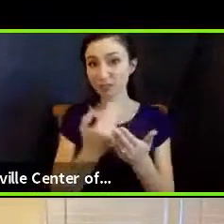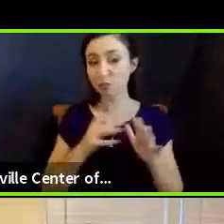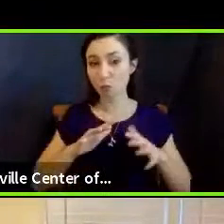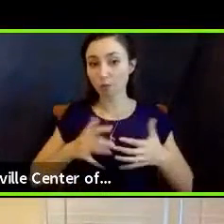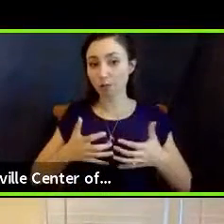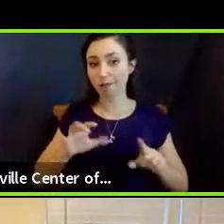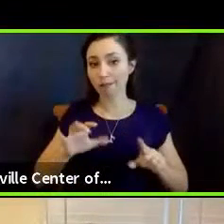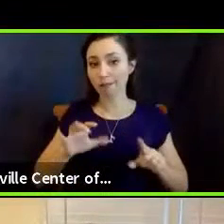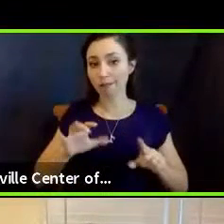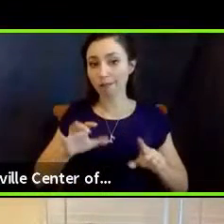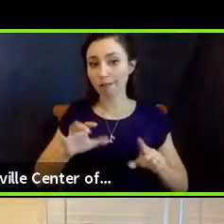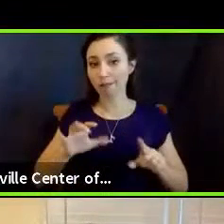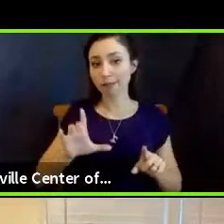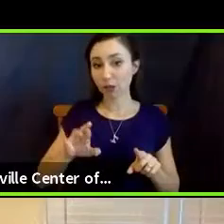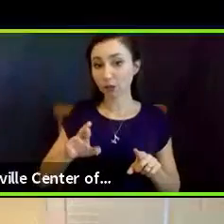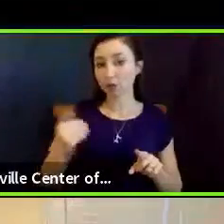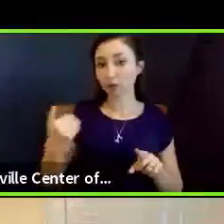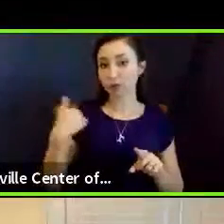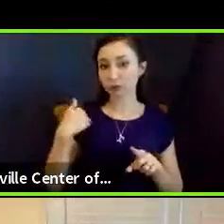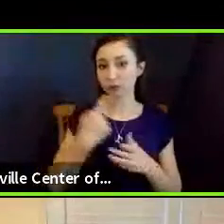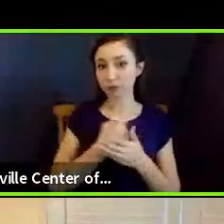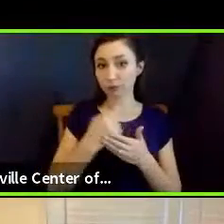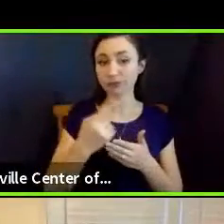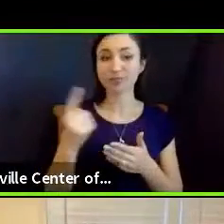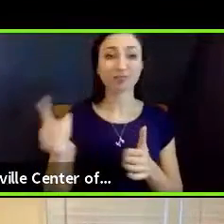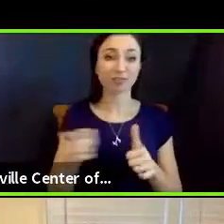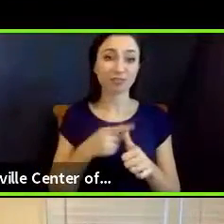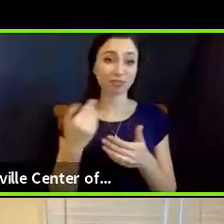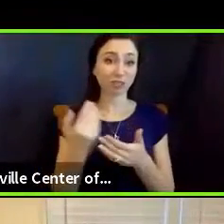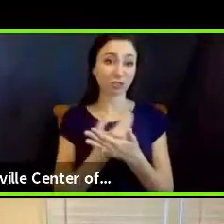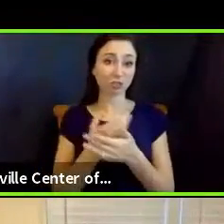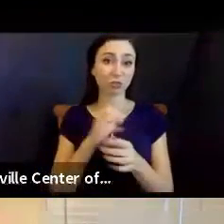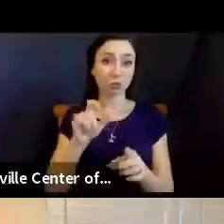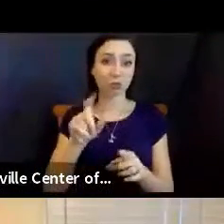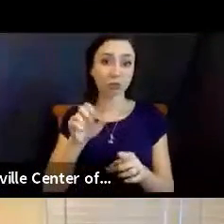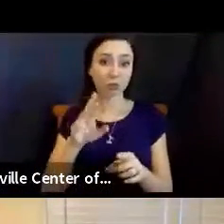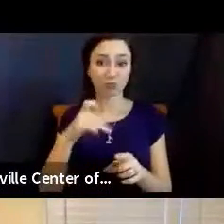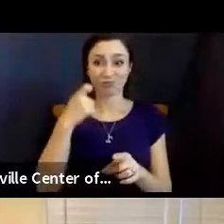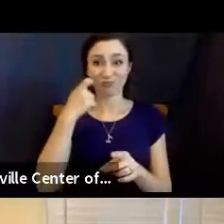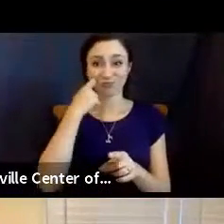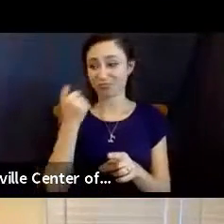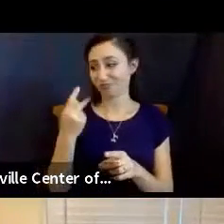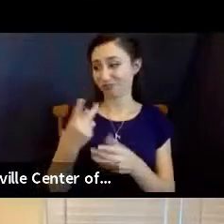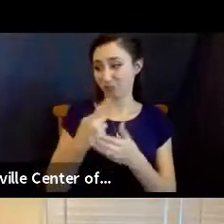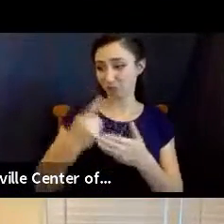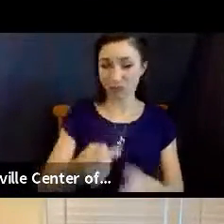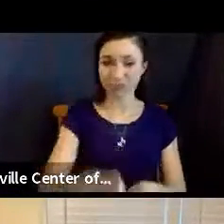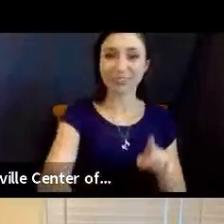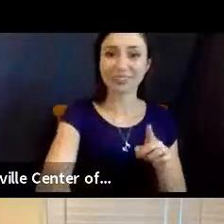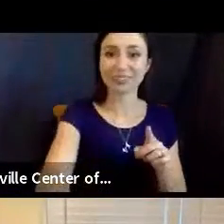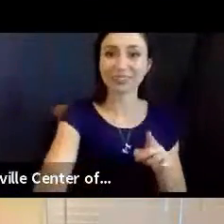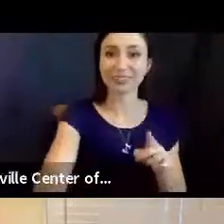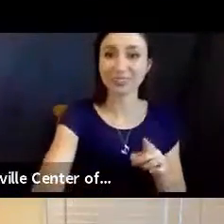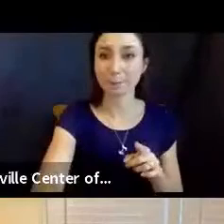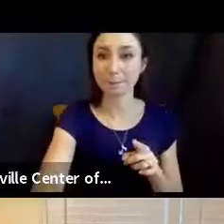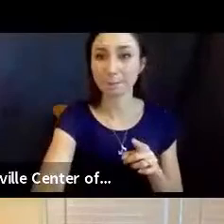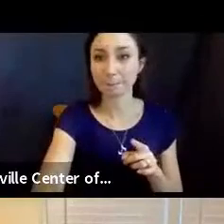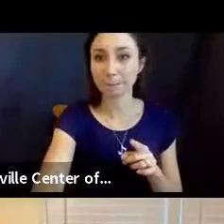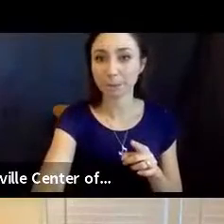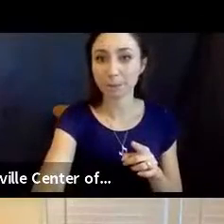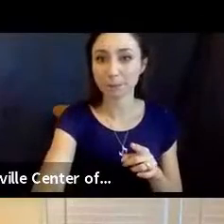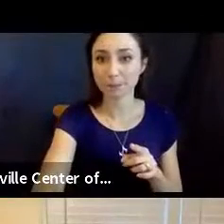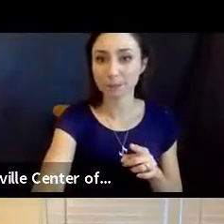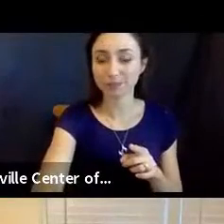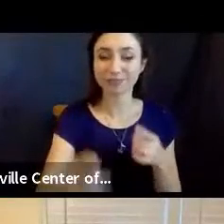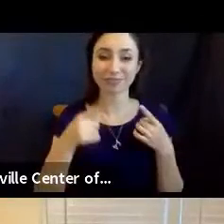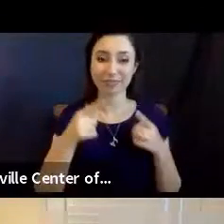earlier this week. This is our first new cluster in the past several weeks. This cluster occurred within one of our